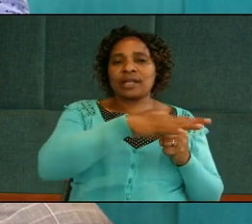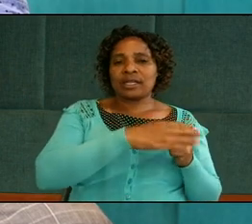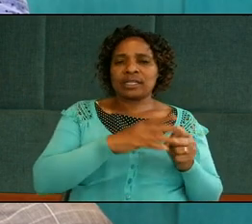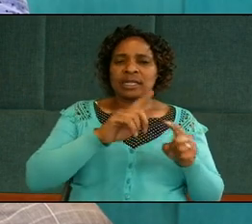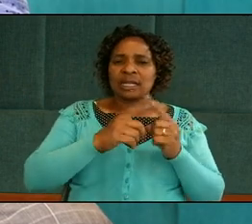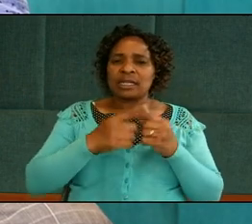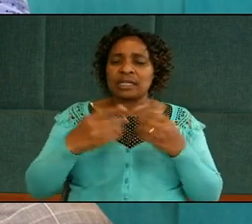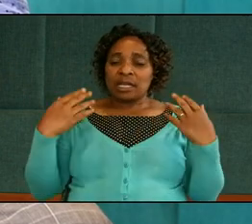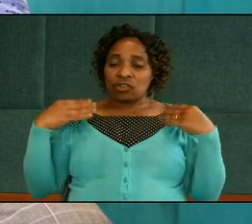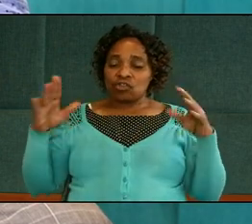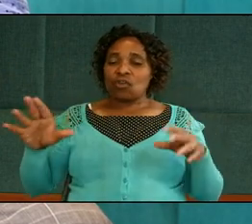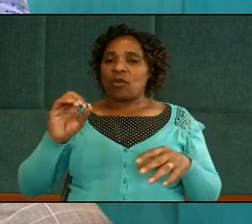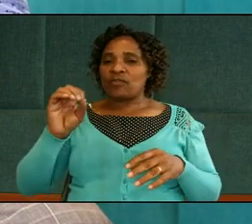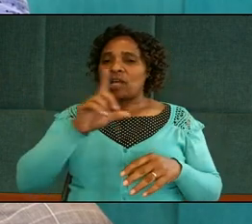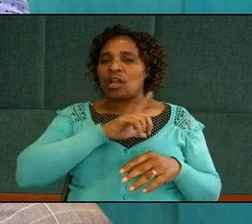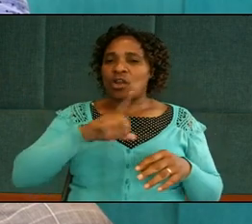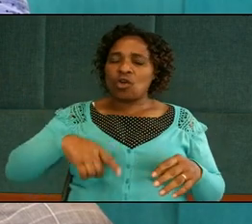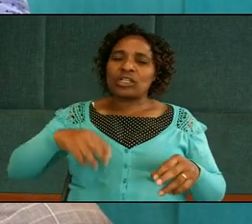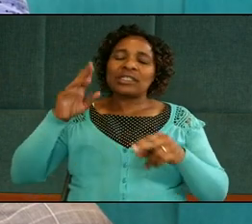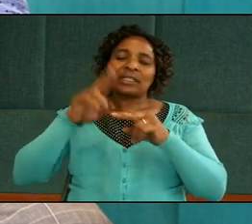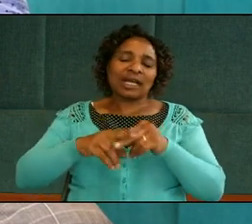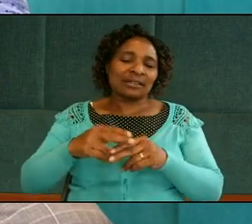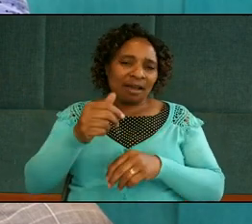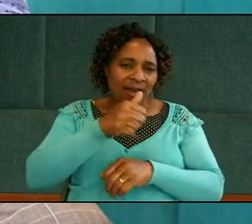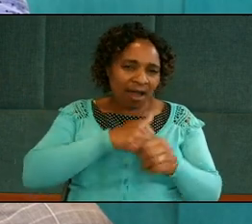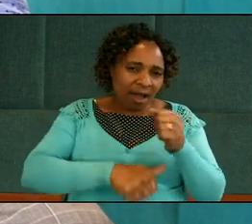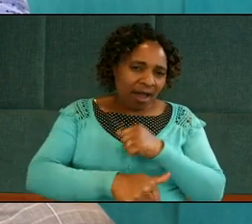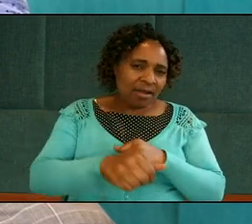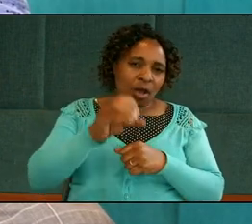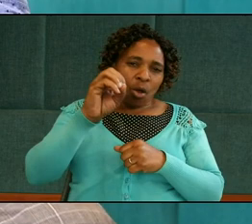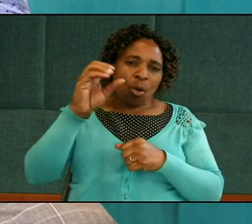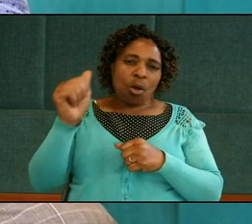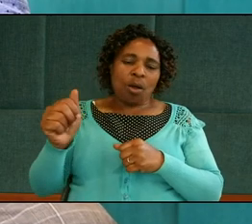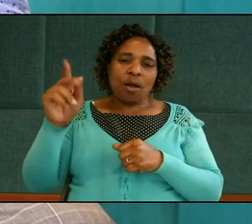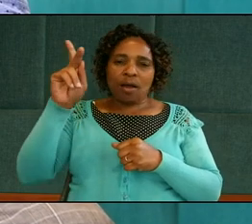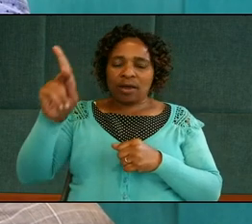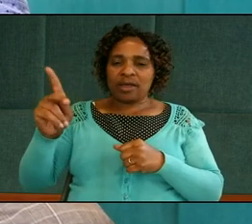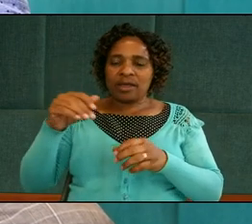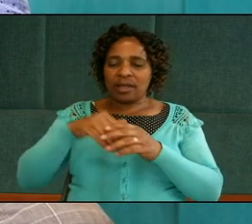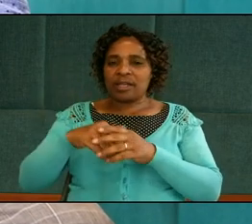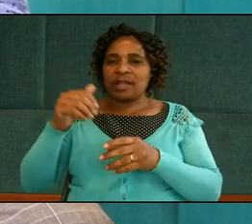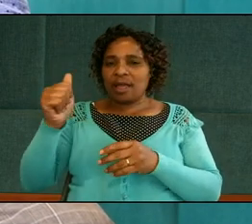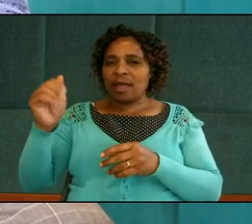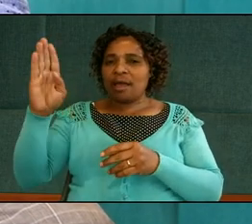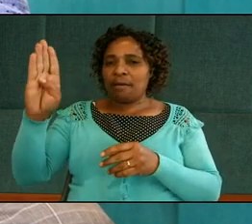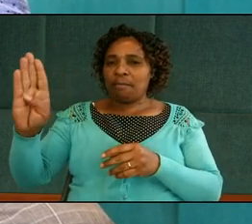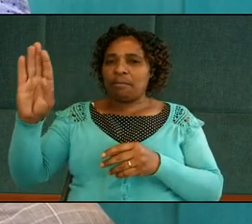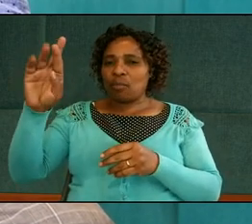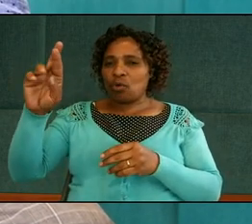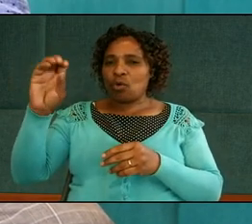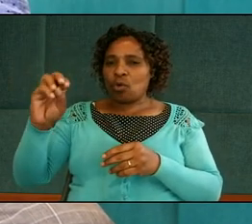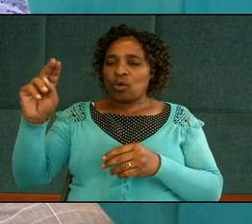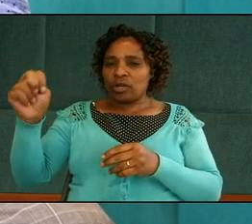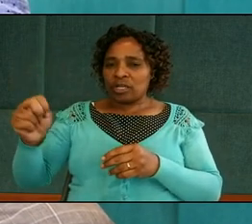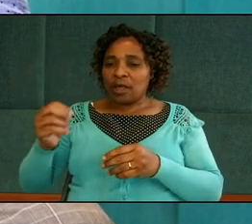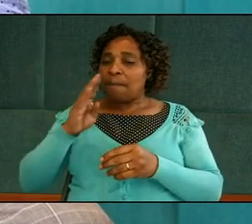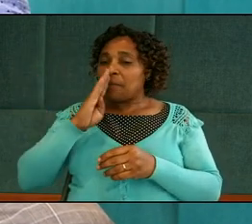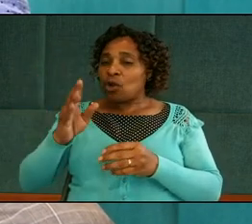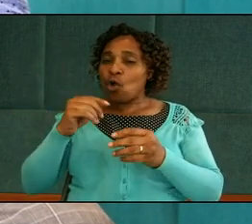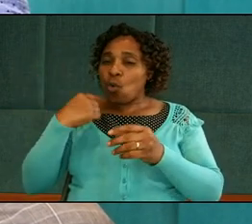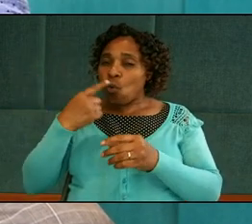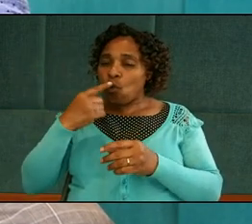Lord came and sat down under the oak in Ophrah that belonged to Joash, the